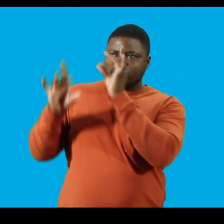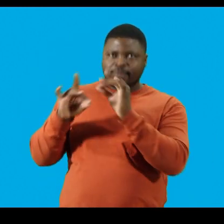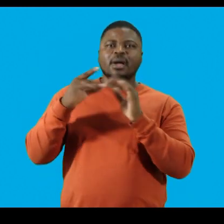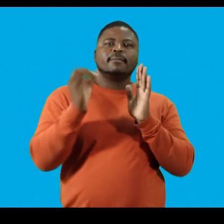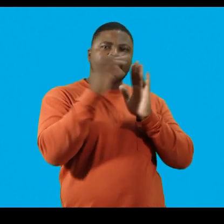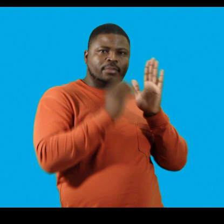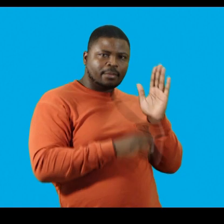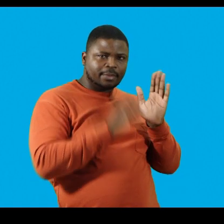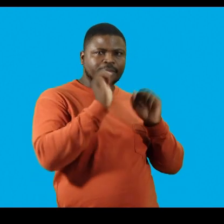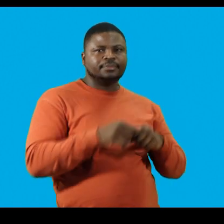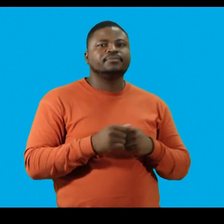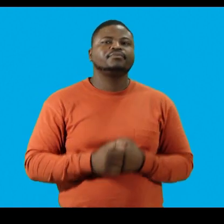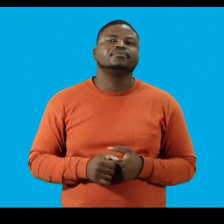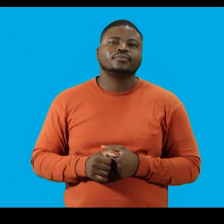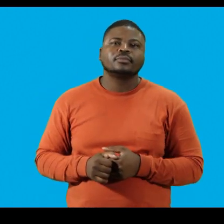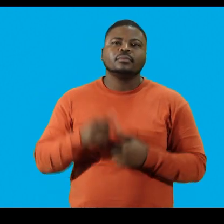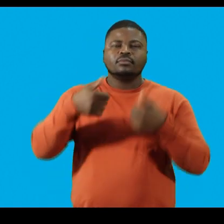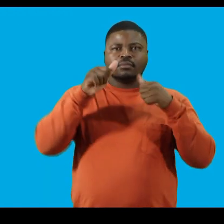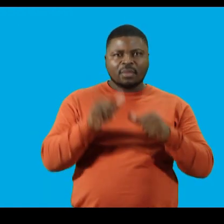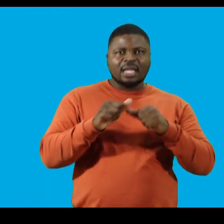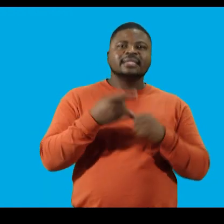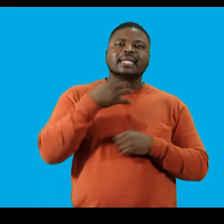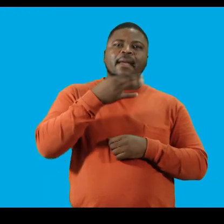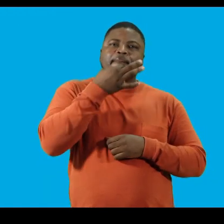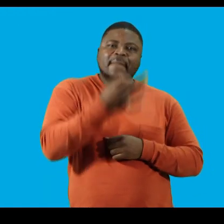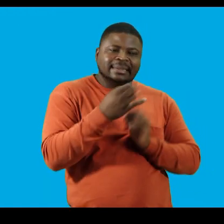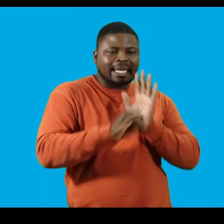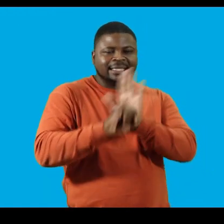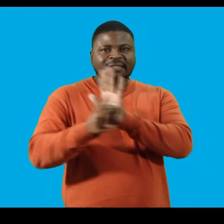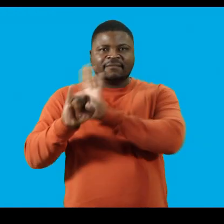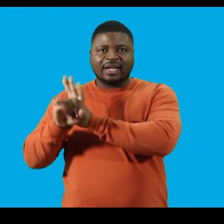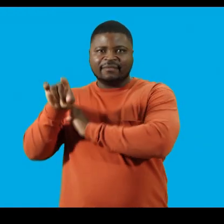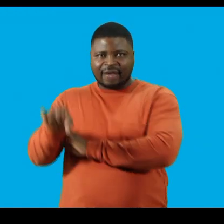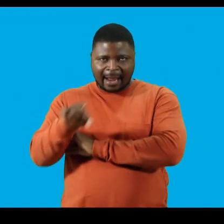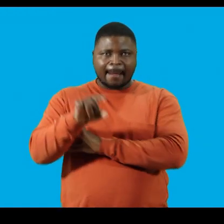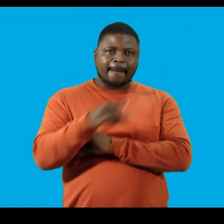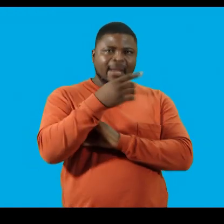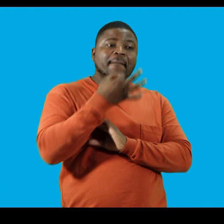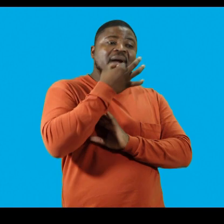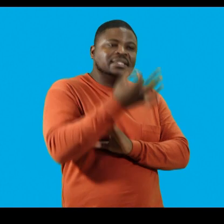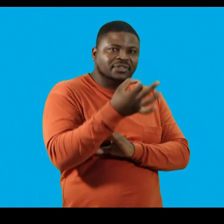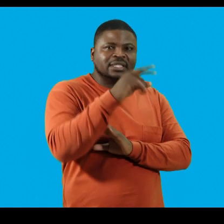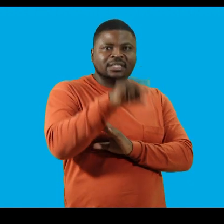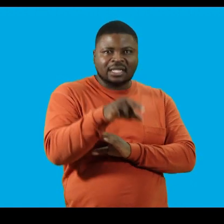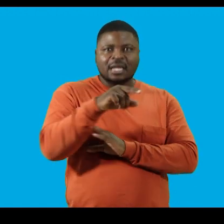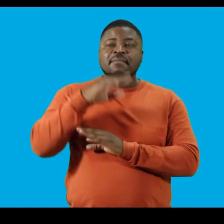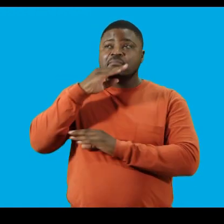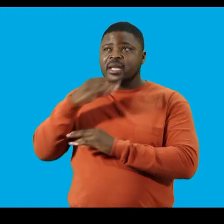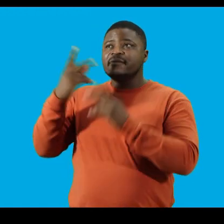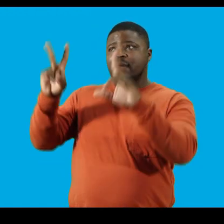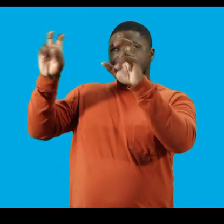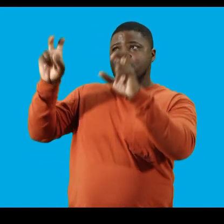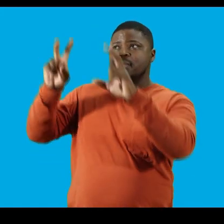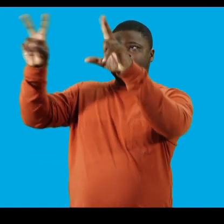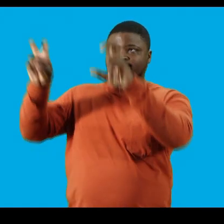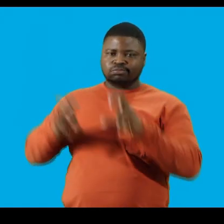to mention, you need to refer to relevant points in the question or in the scenario to answer